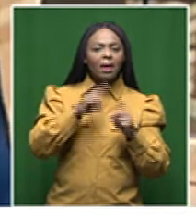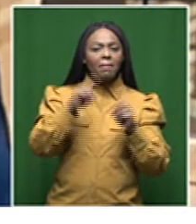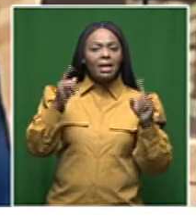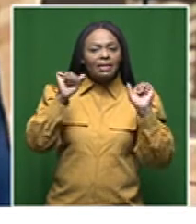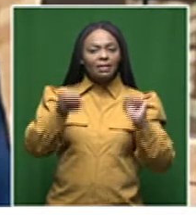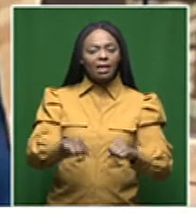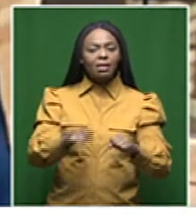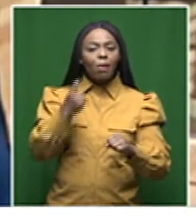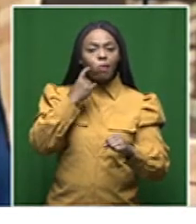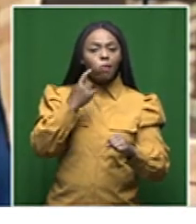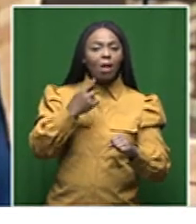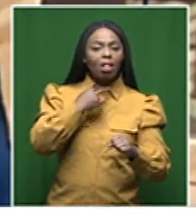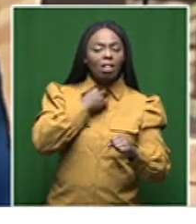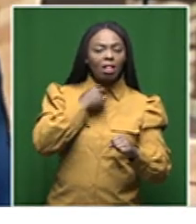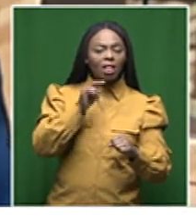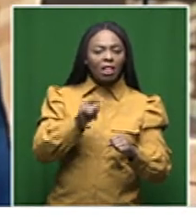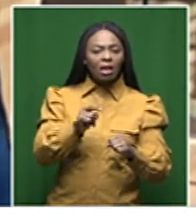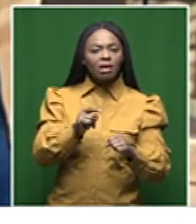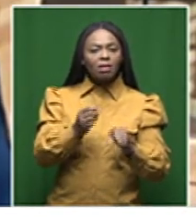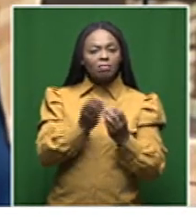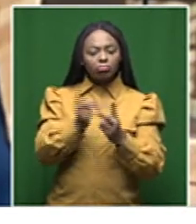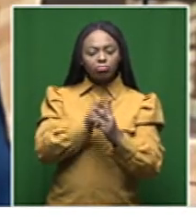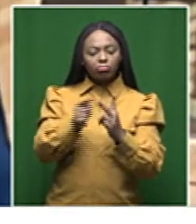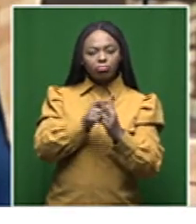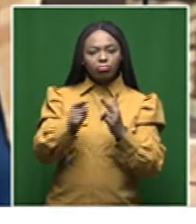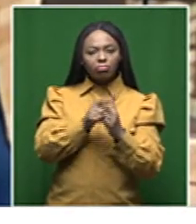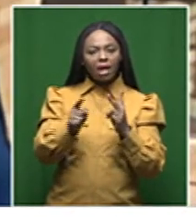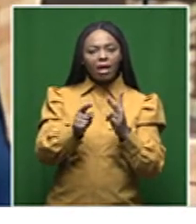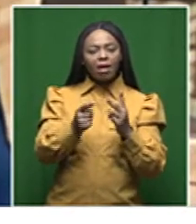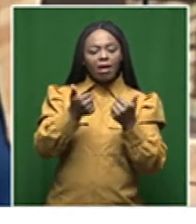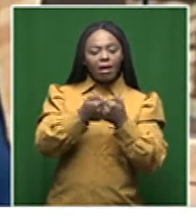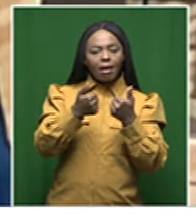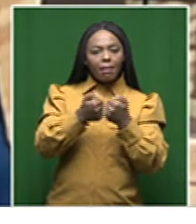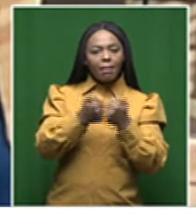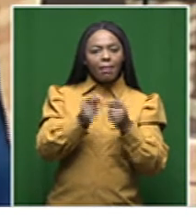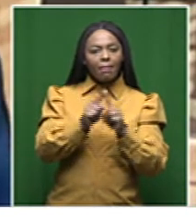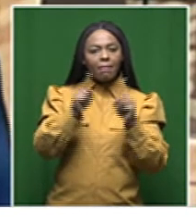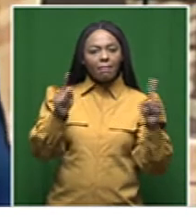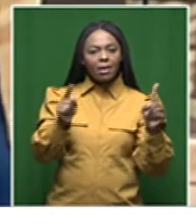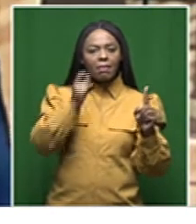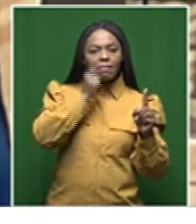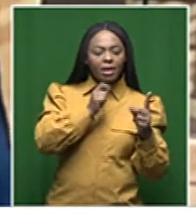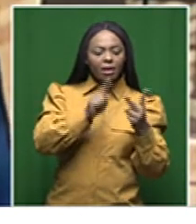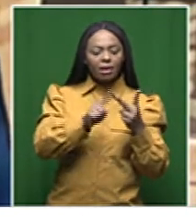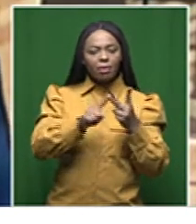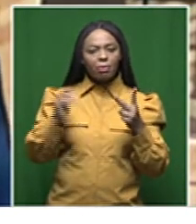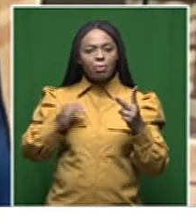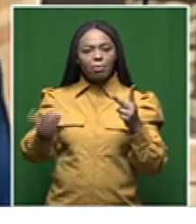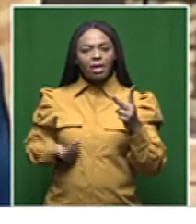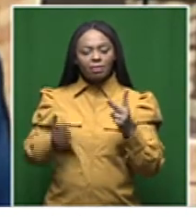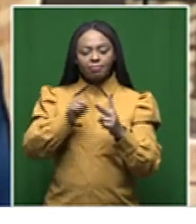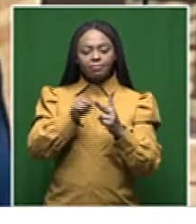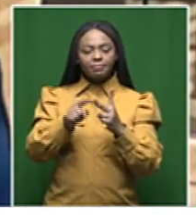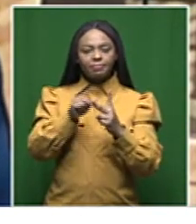yes, infertility, you're talking to heterogeneous couples, people that talking male and female in